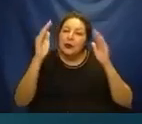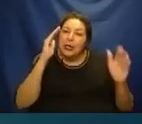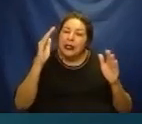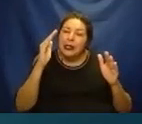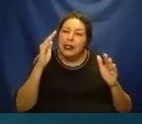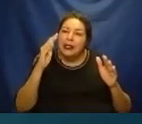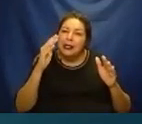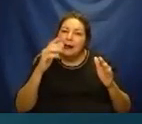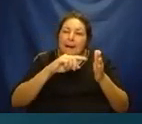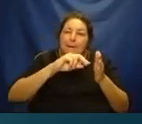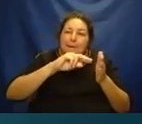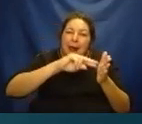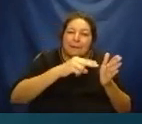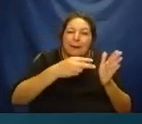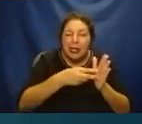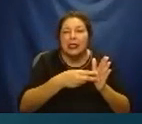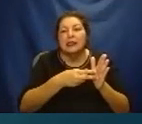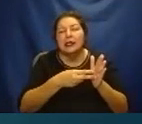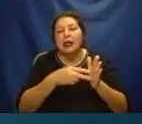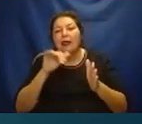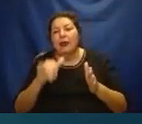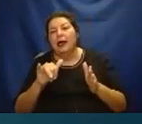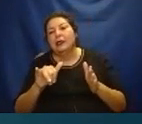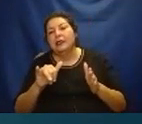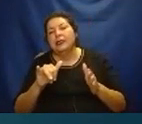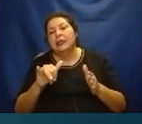that there was a